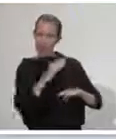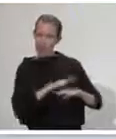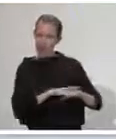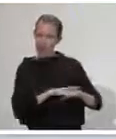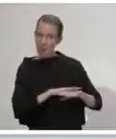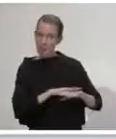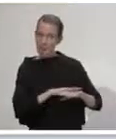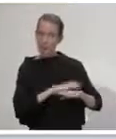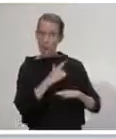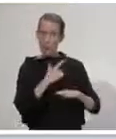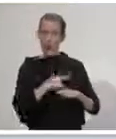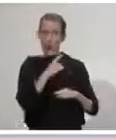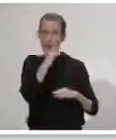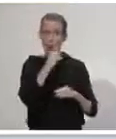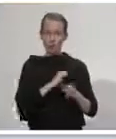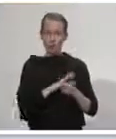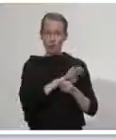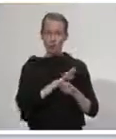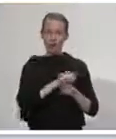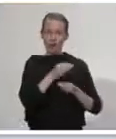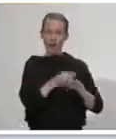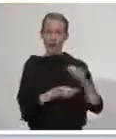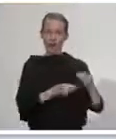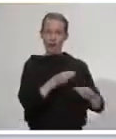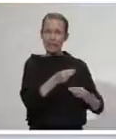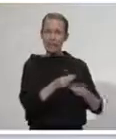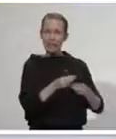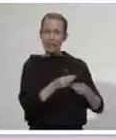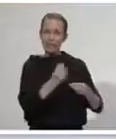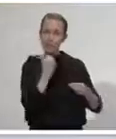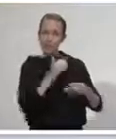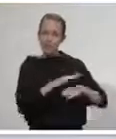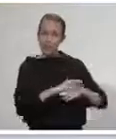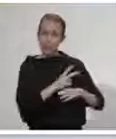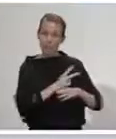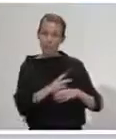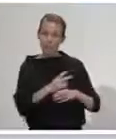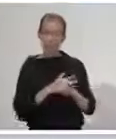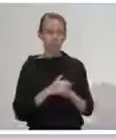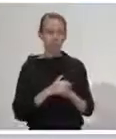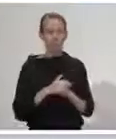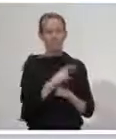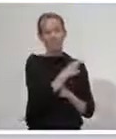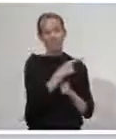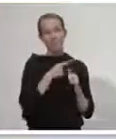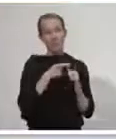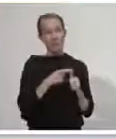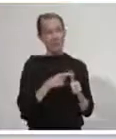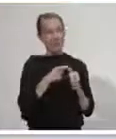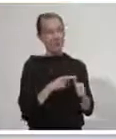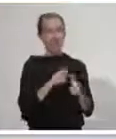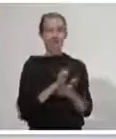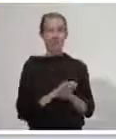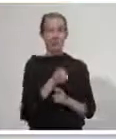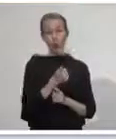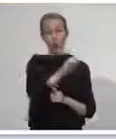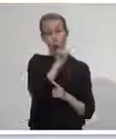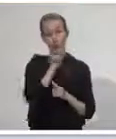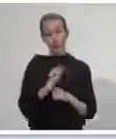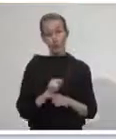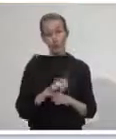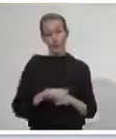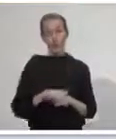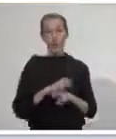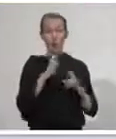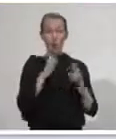but does give us data that should demonstrate what's happening with transmission when we've opened up